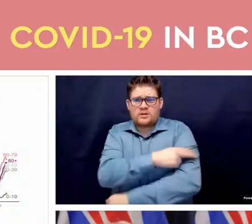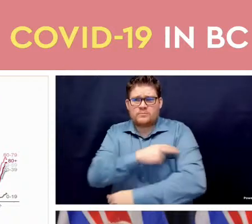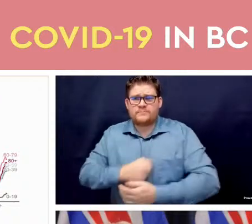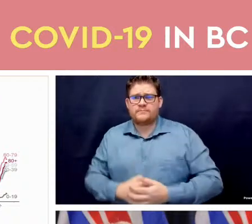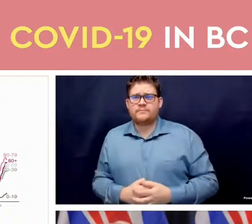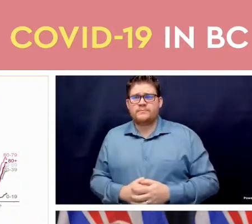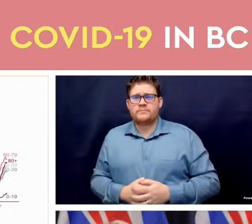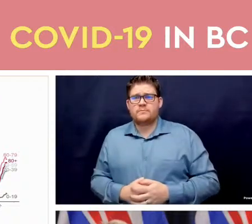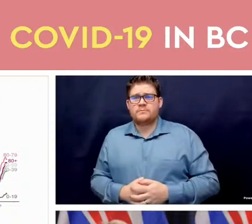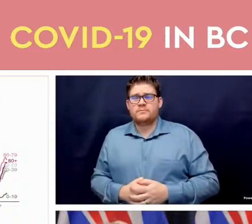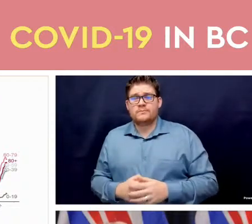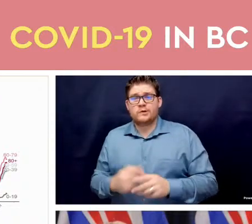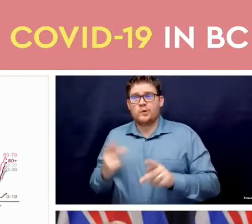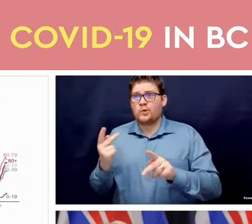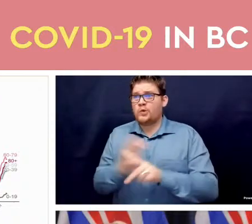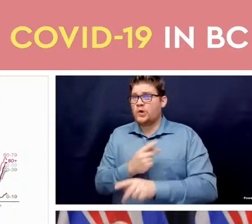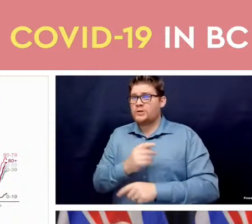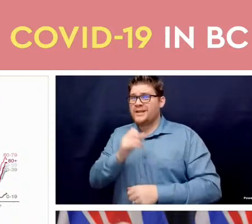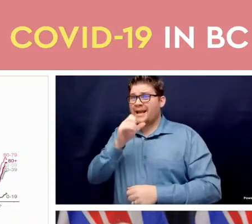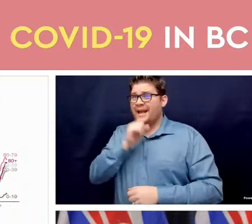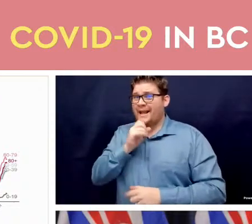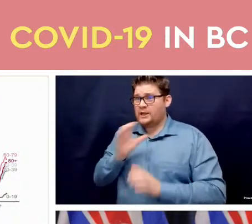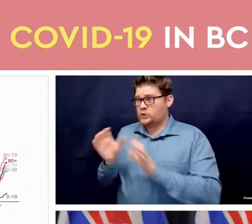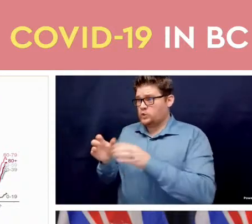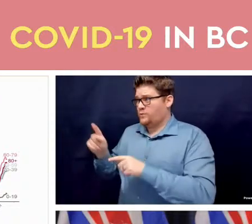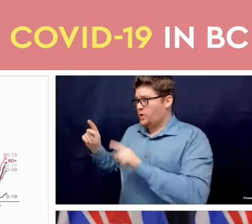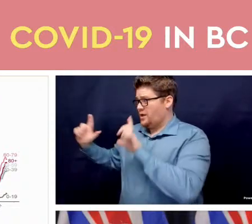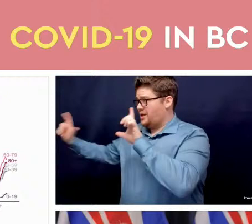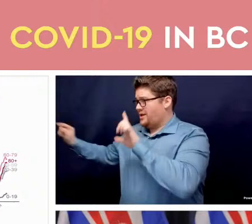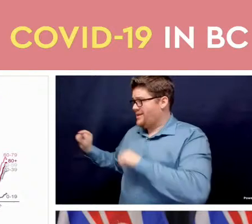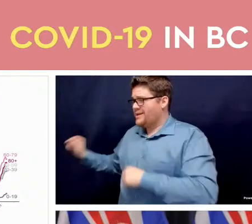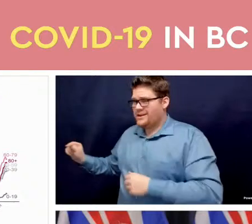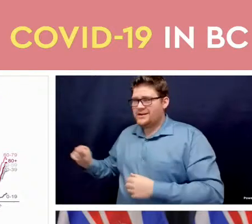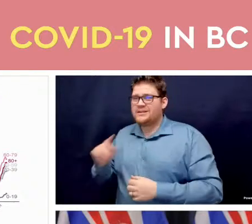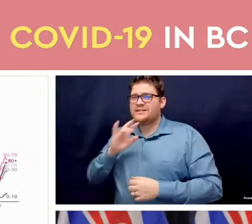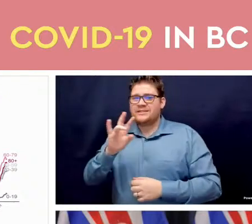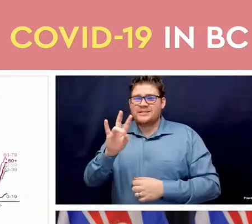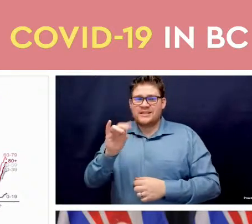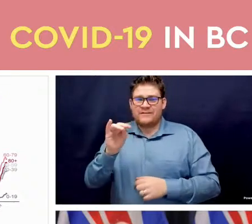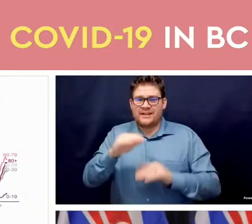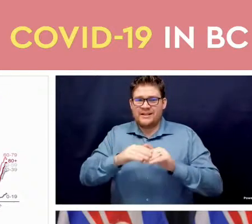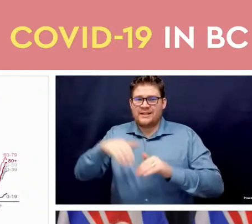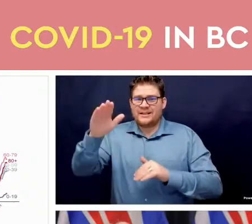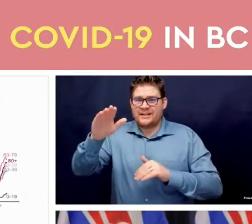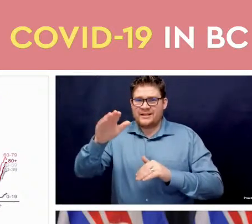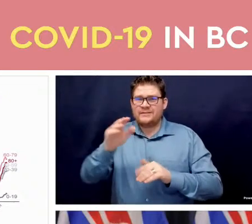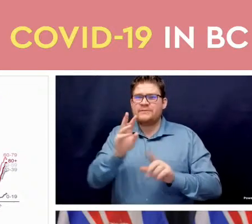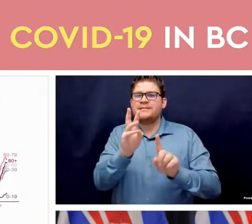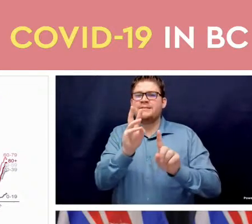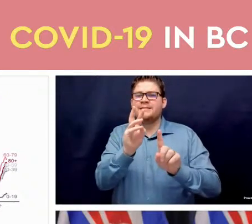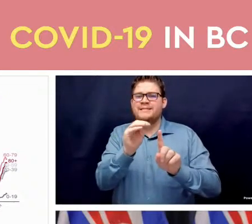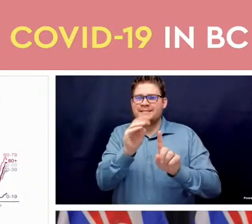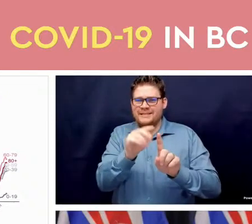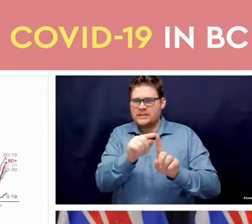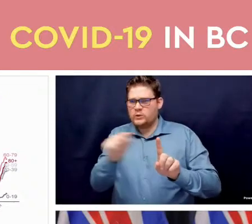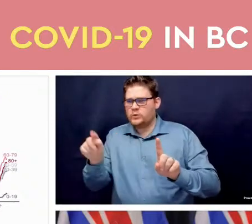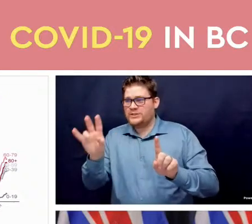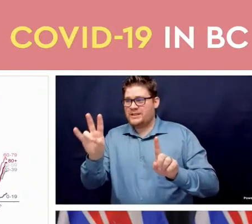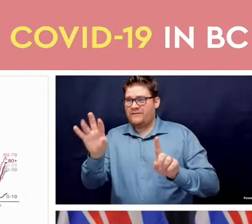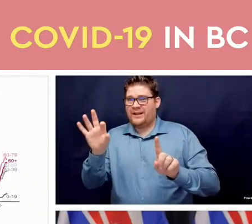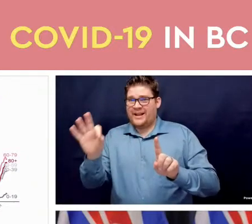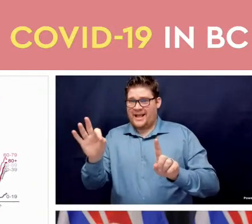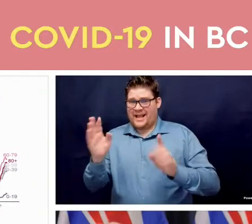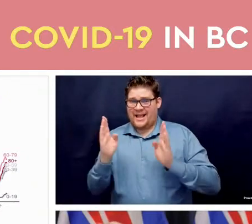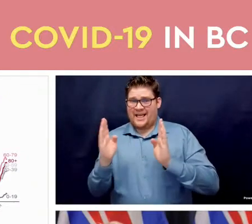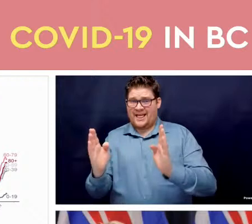79 year age group, but the rate of being admitted to hospital is much highest in people over age 80. We are